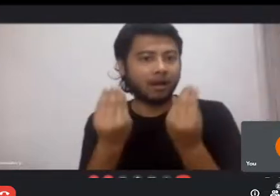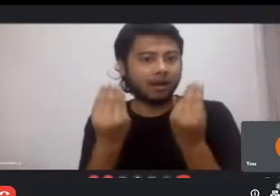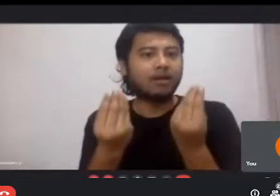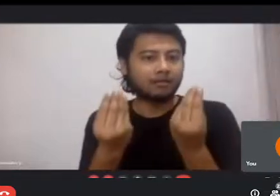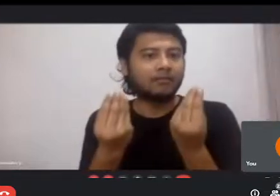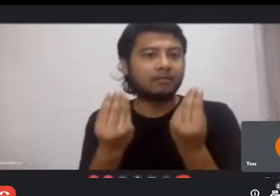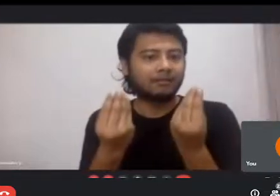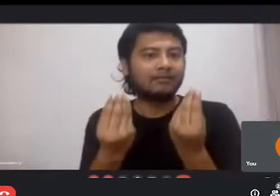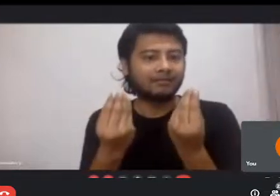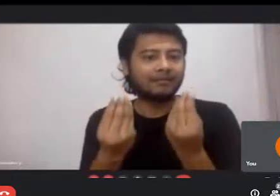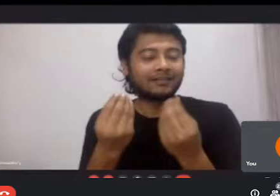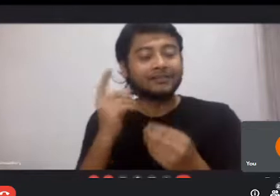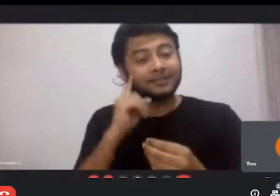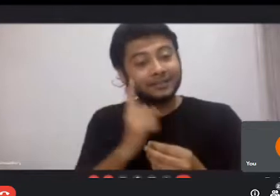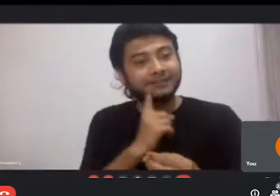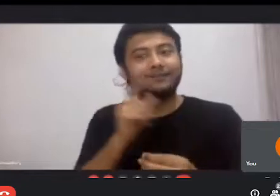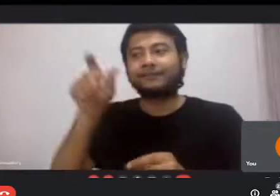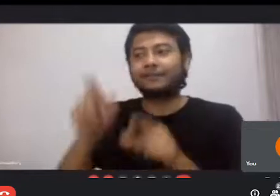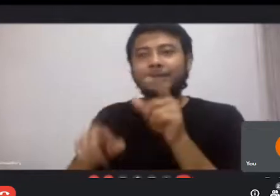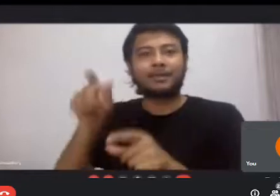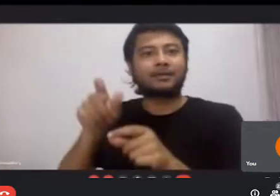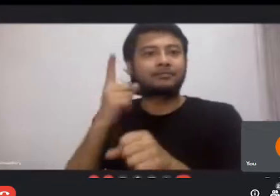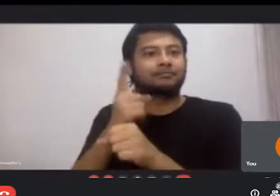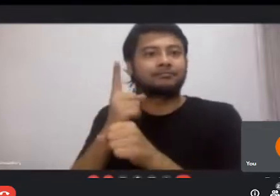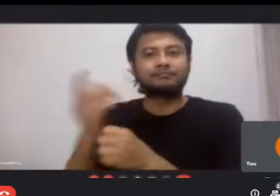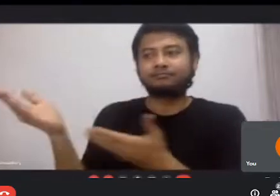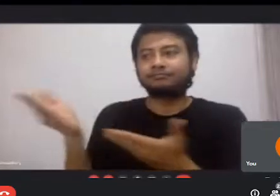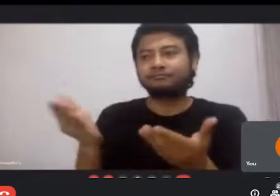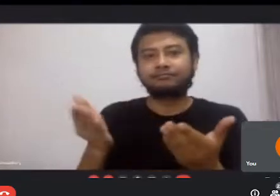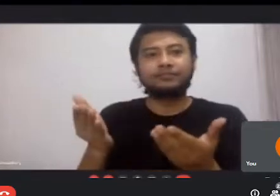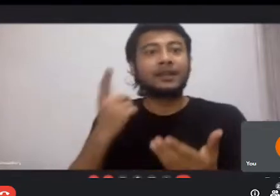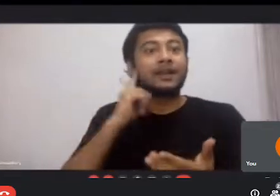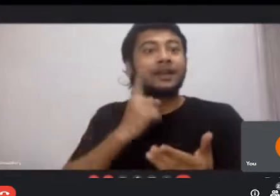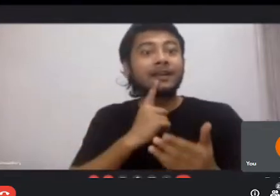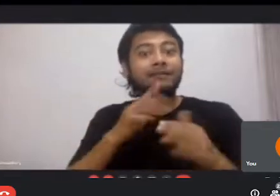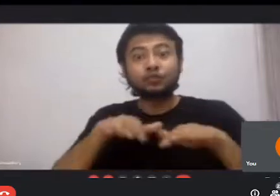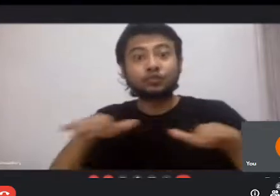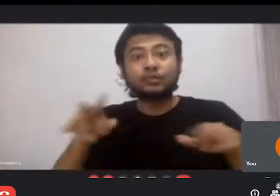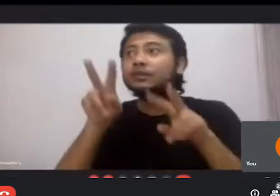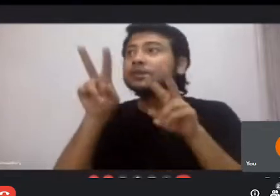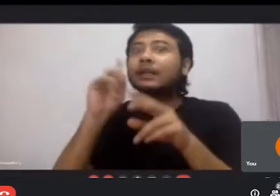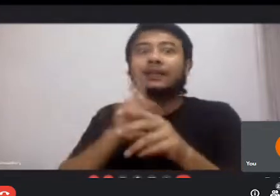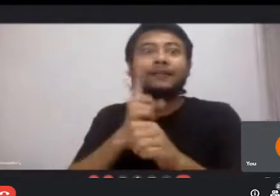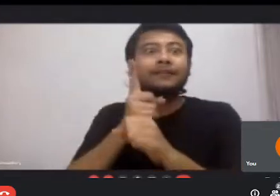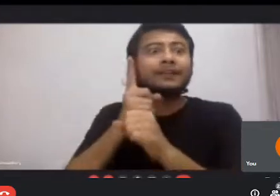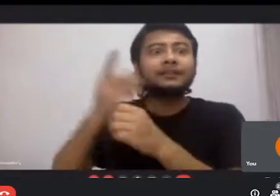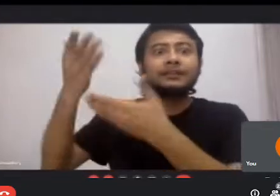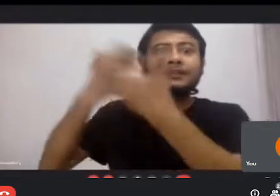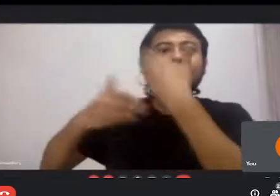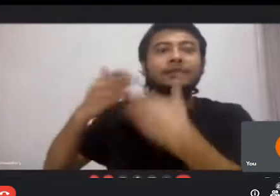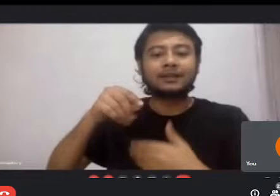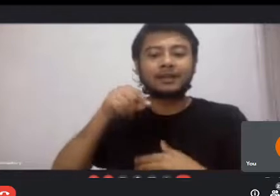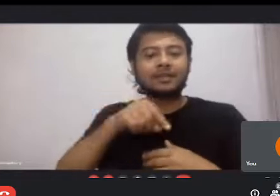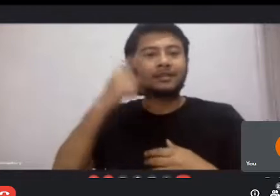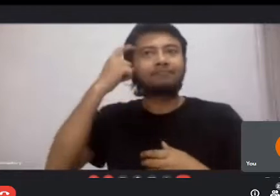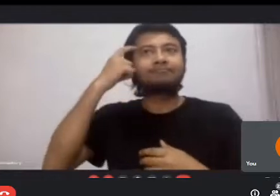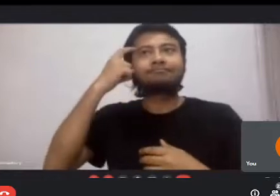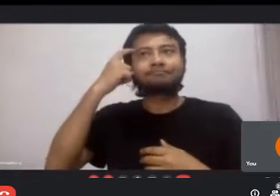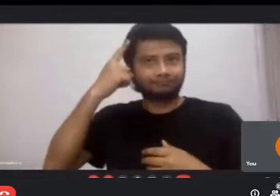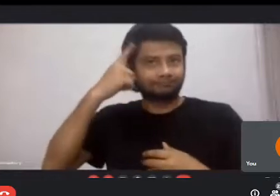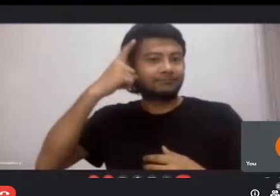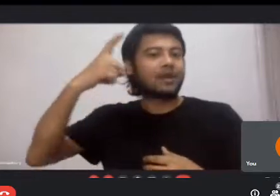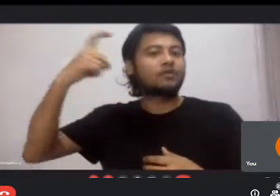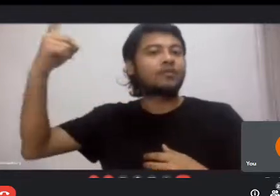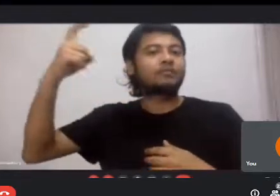them, they can raise their aspirations, and they'll think that one day I might be a teacher